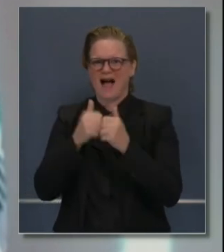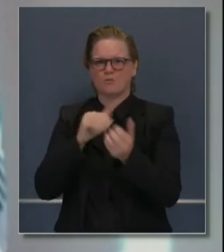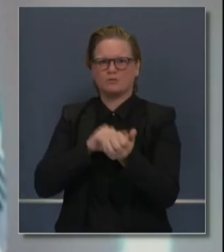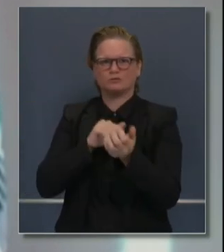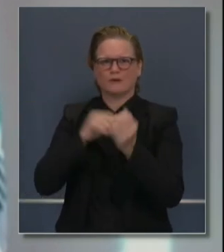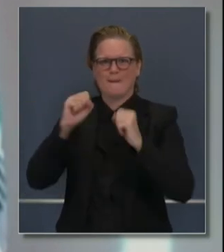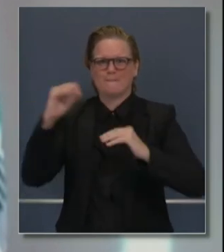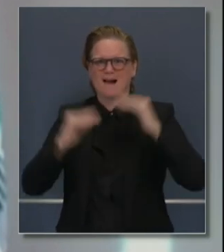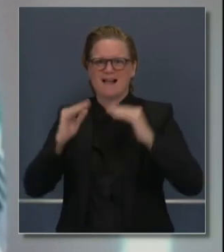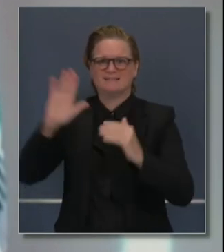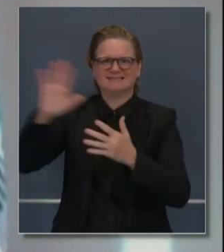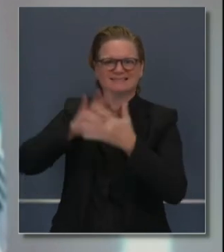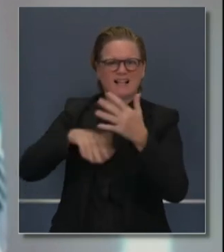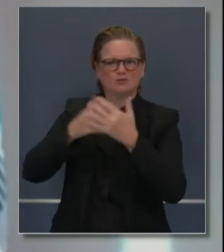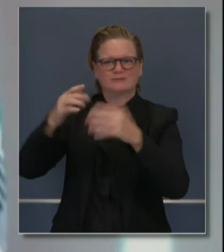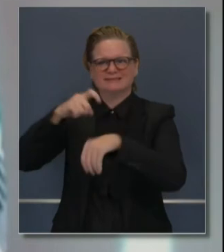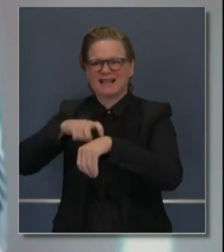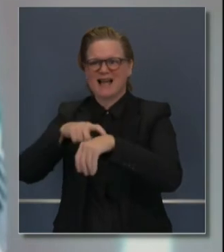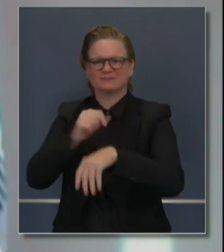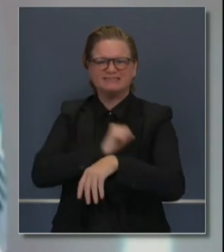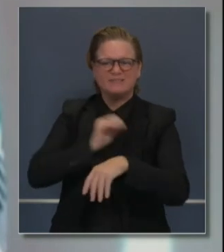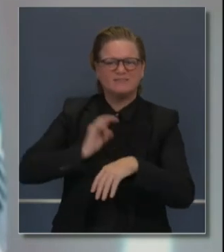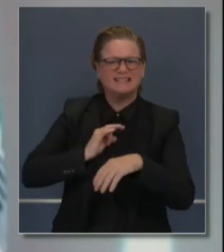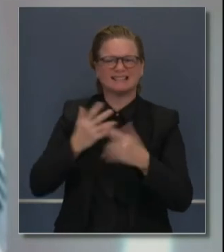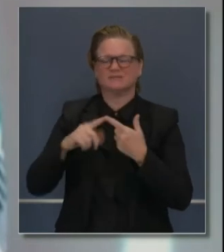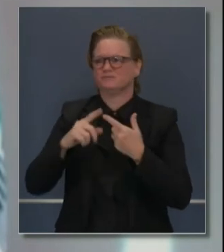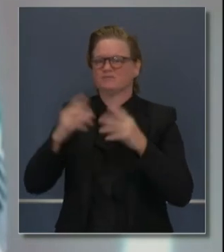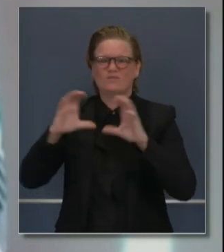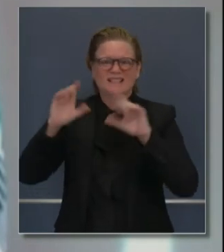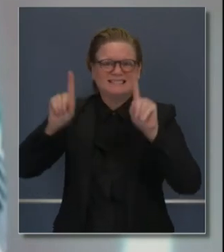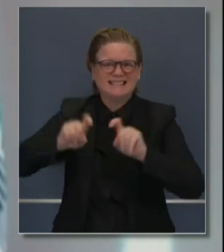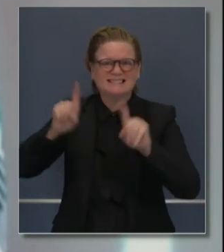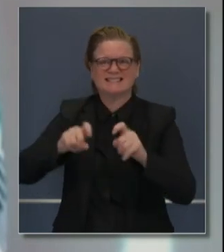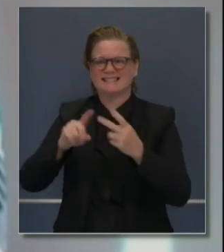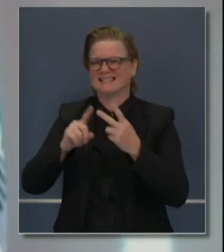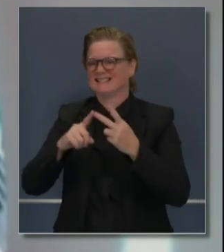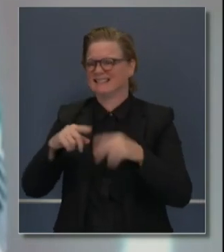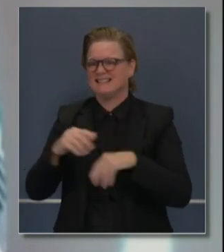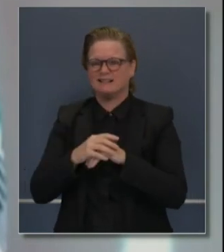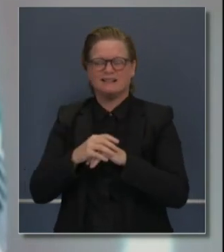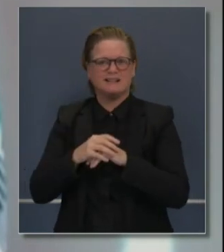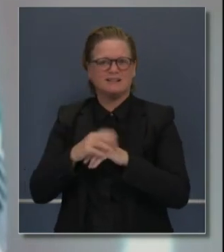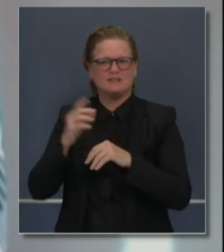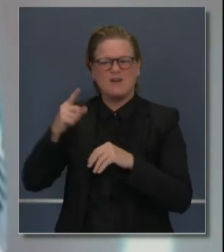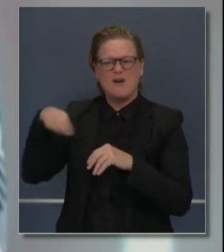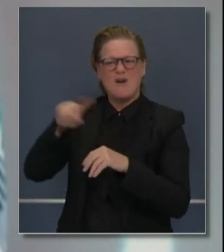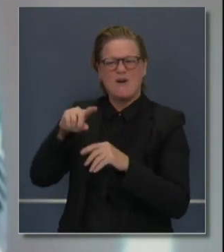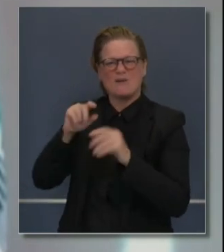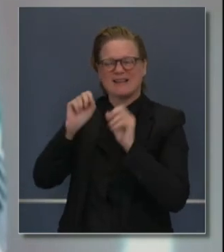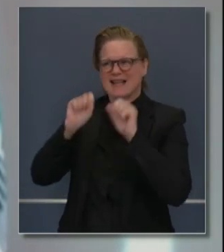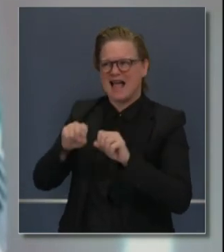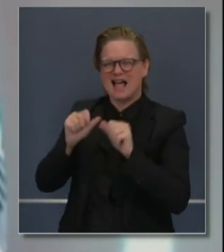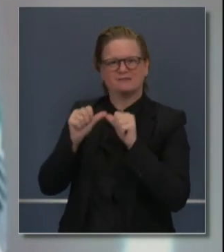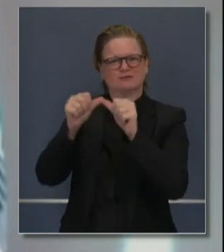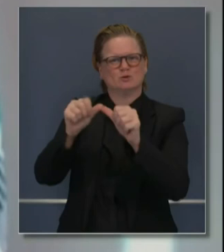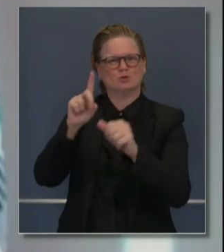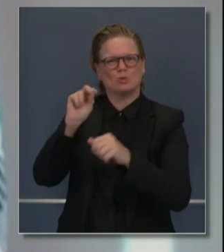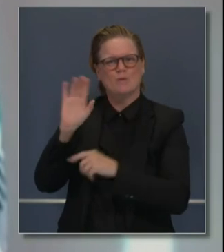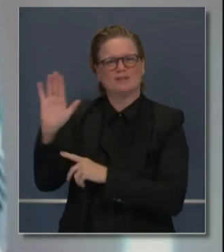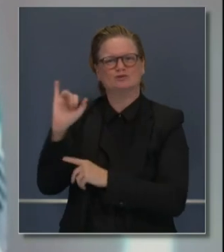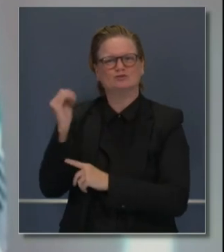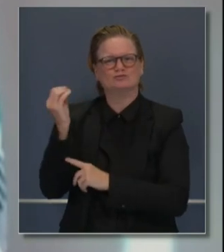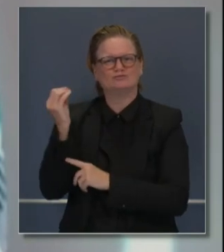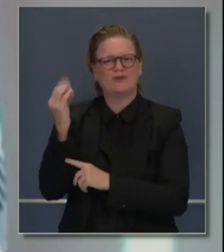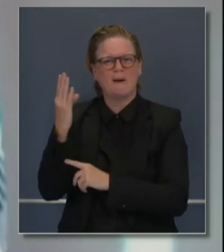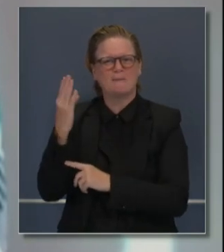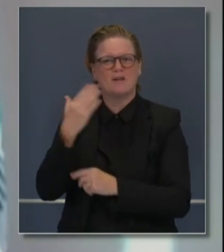go hand in hand as a package of things to support us to do what we need to do. All of that said, this does